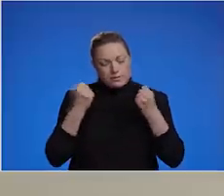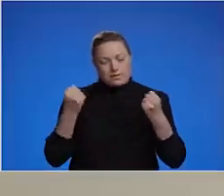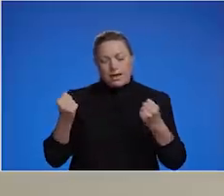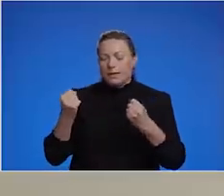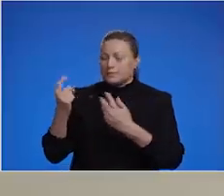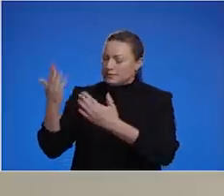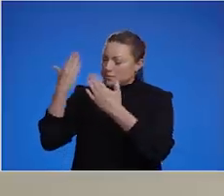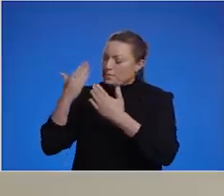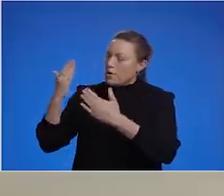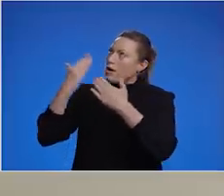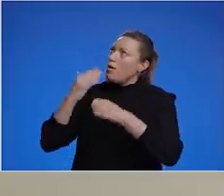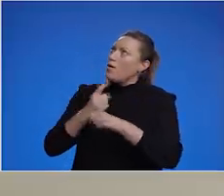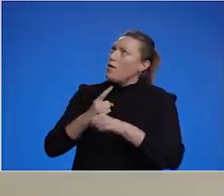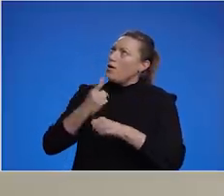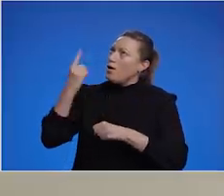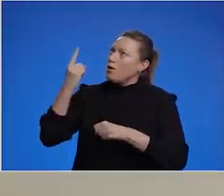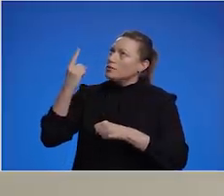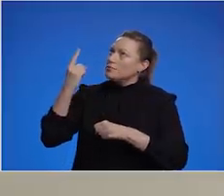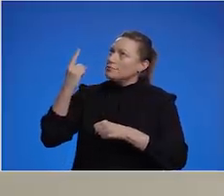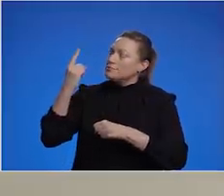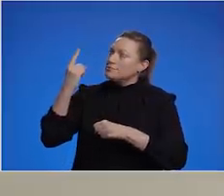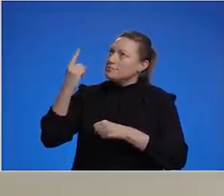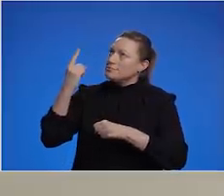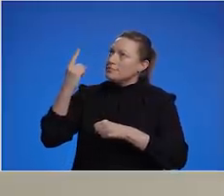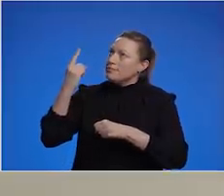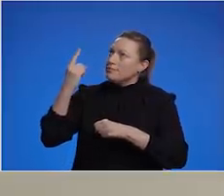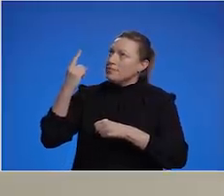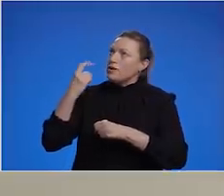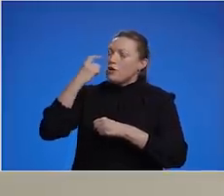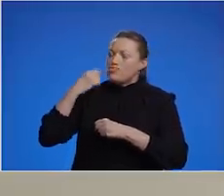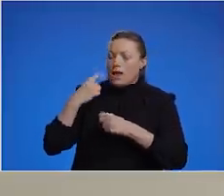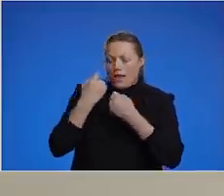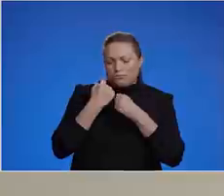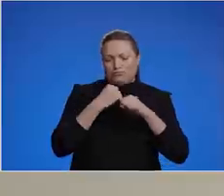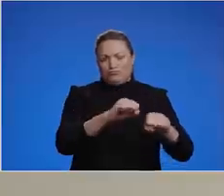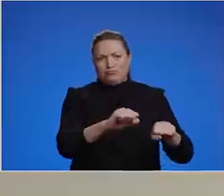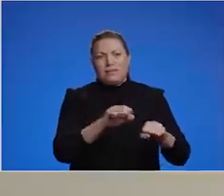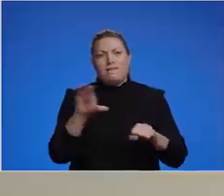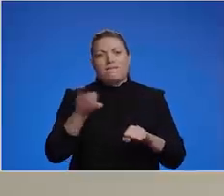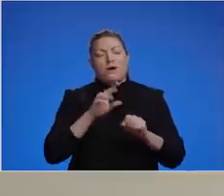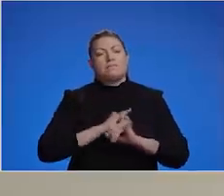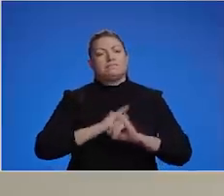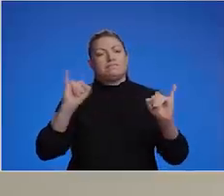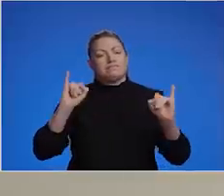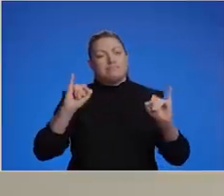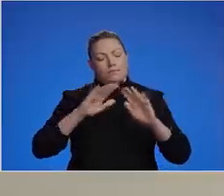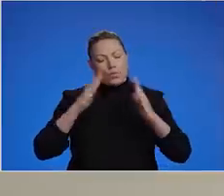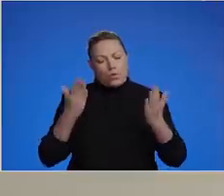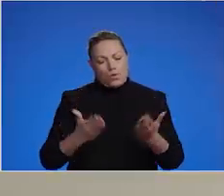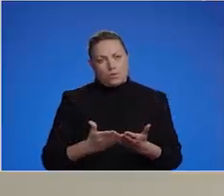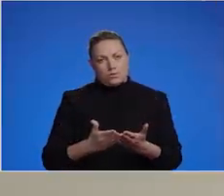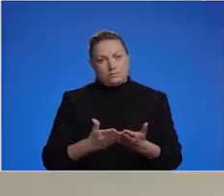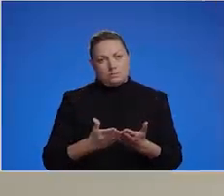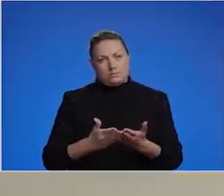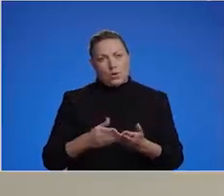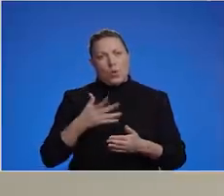Almighty and merciful God, graciously keep from us all adversity, so that unhindered in mind and